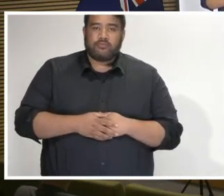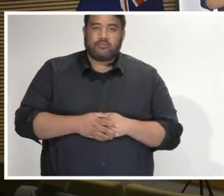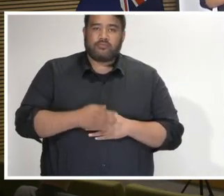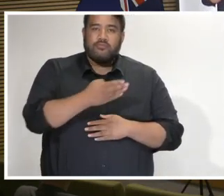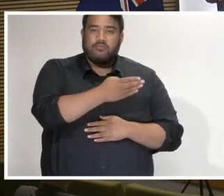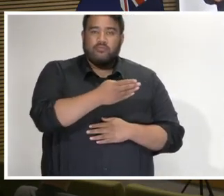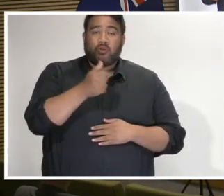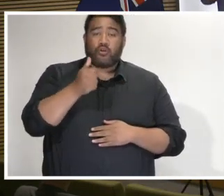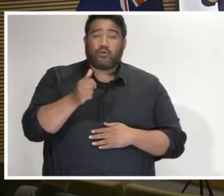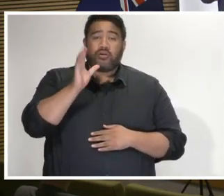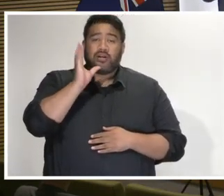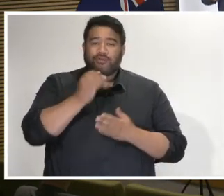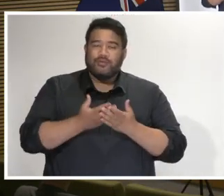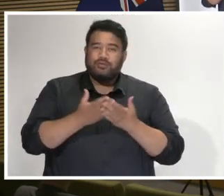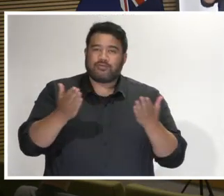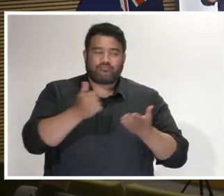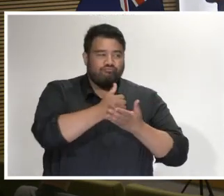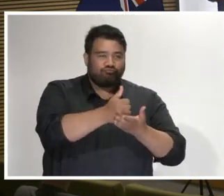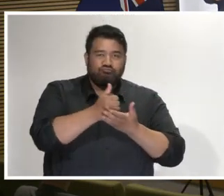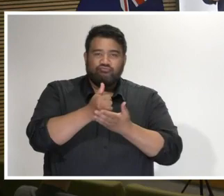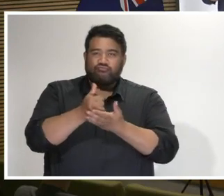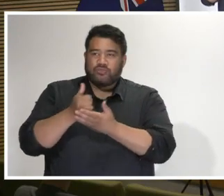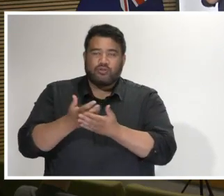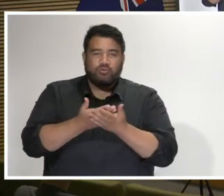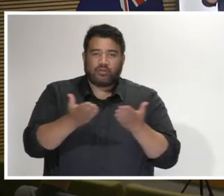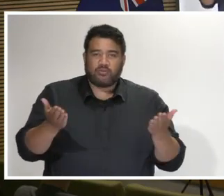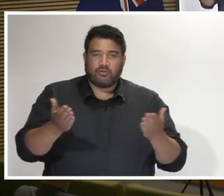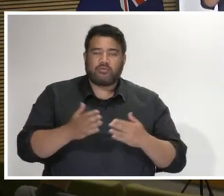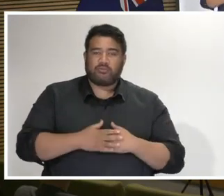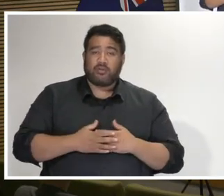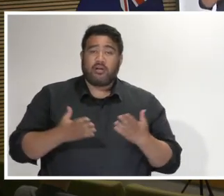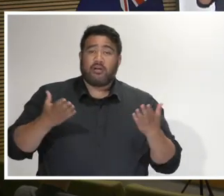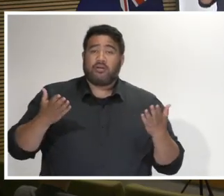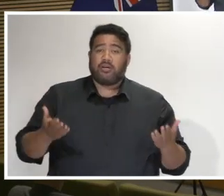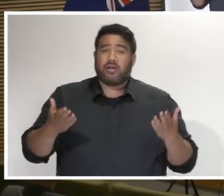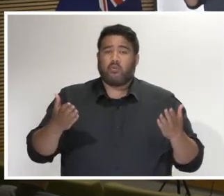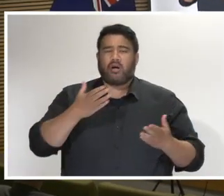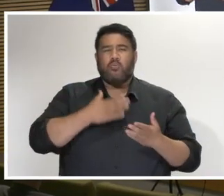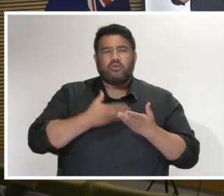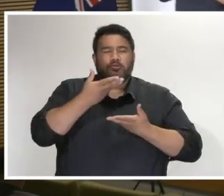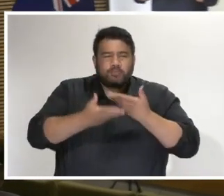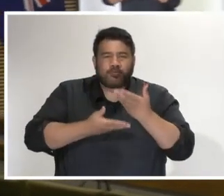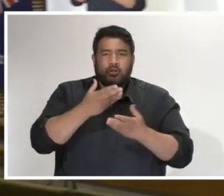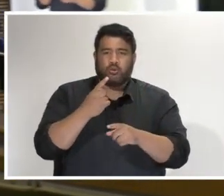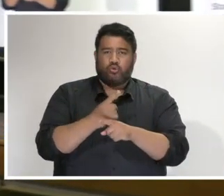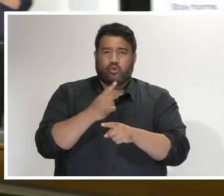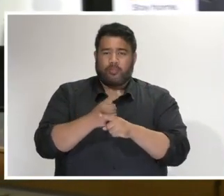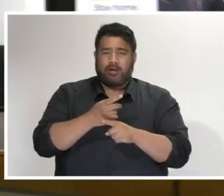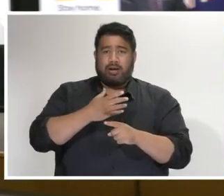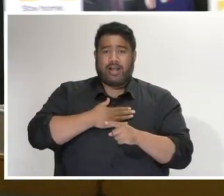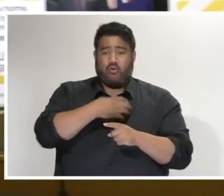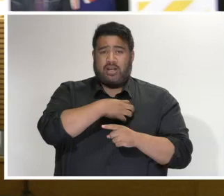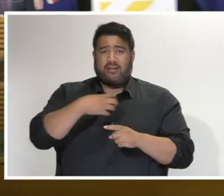Right, good afternoon, kia ora koutou everybody. I'm going to run through a few details of the government's distance